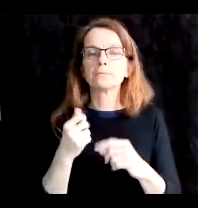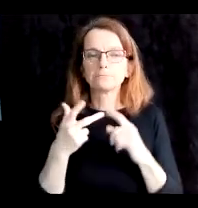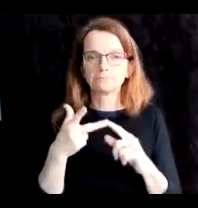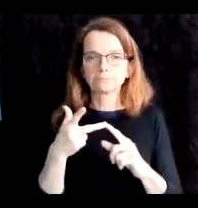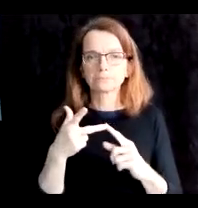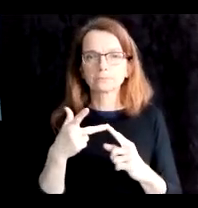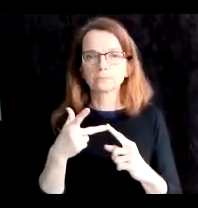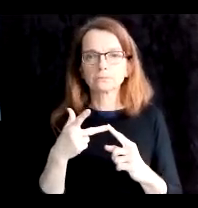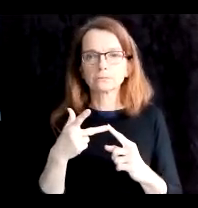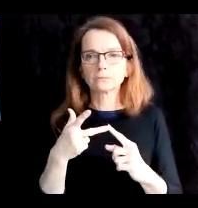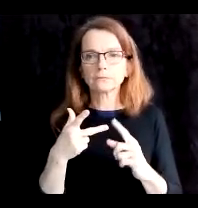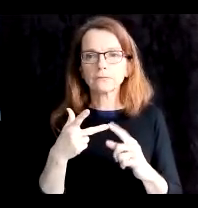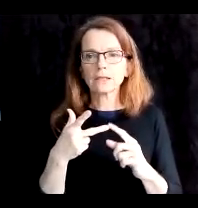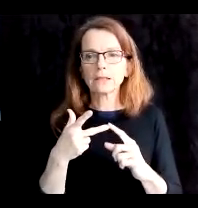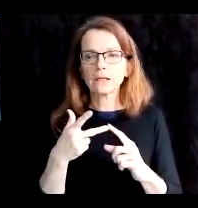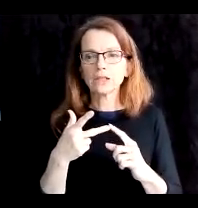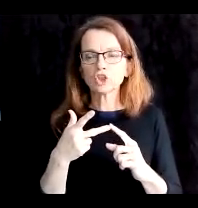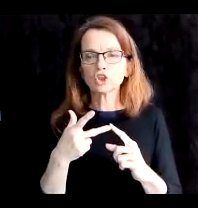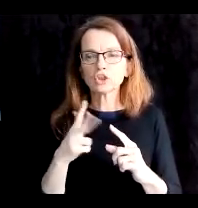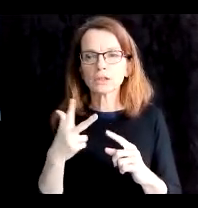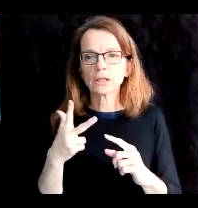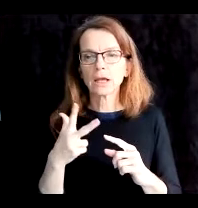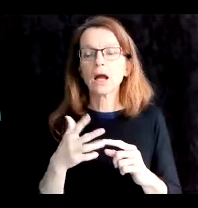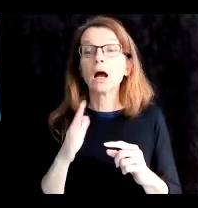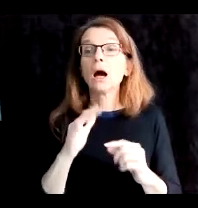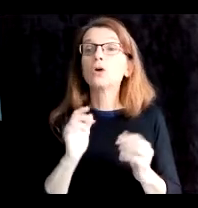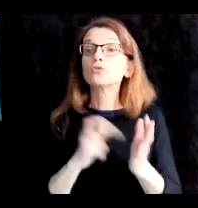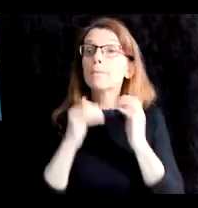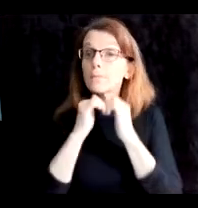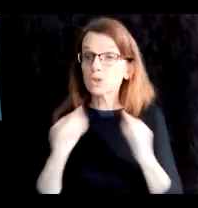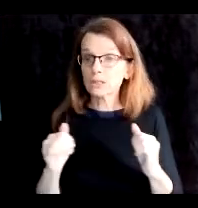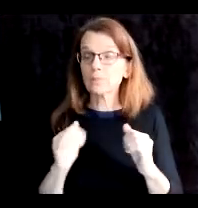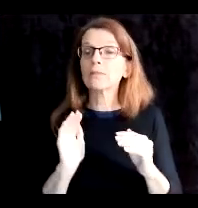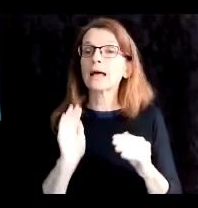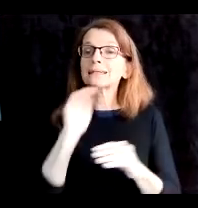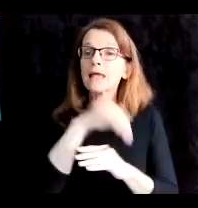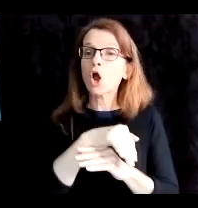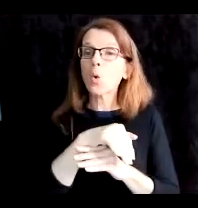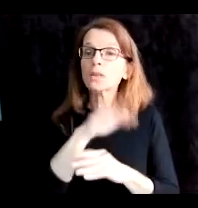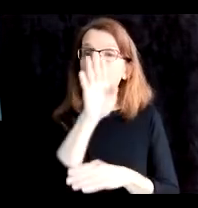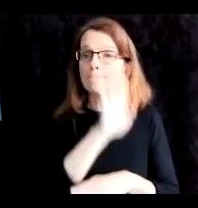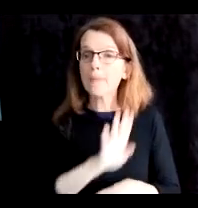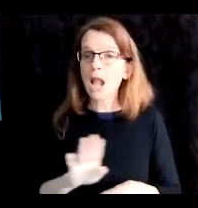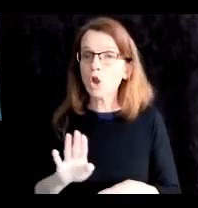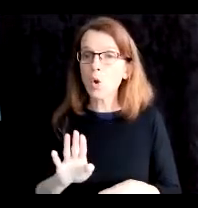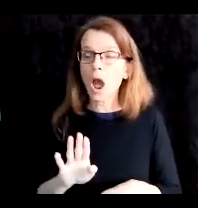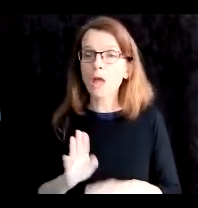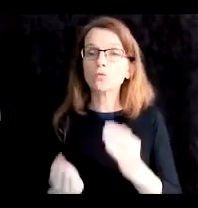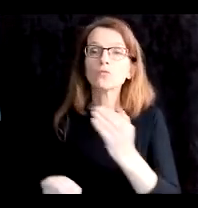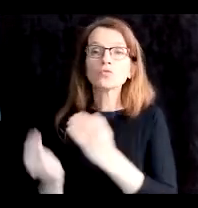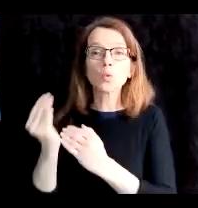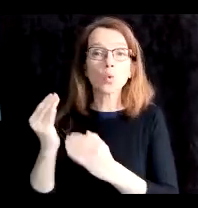the region, Western Balkans and Southeastern Europe after the conflicts and the war in former Yugoslavia